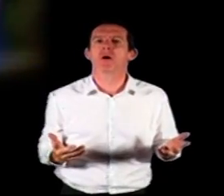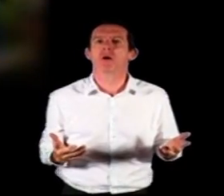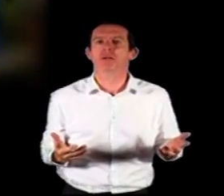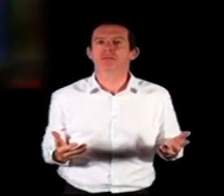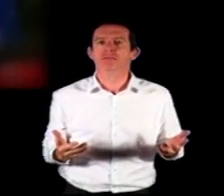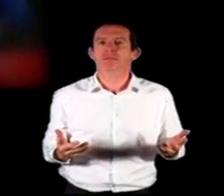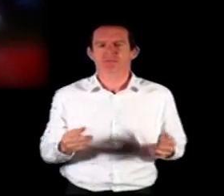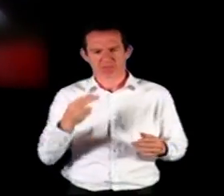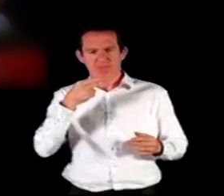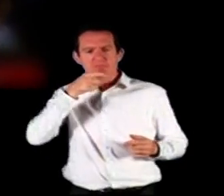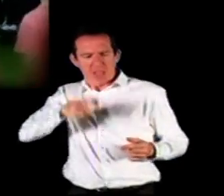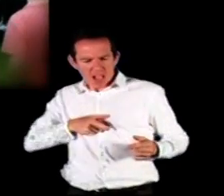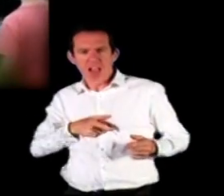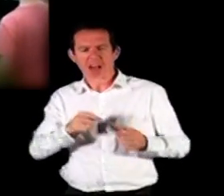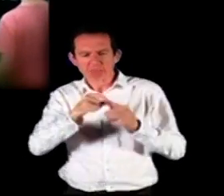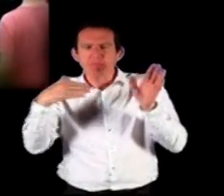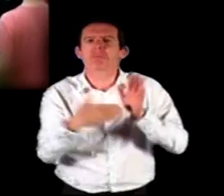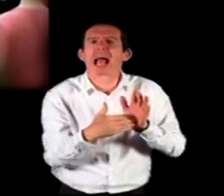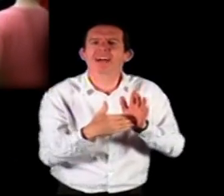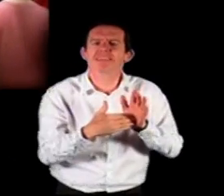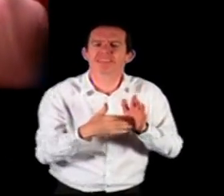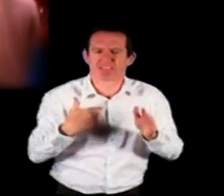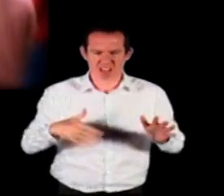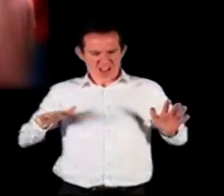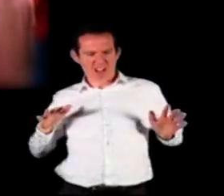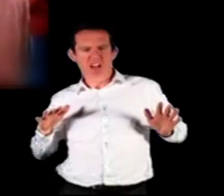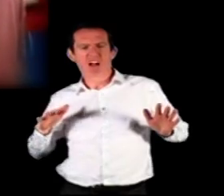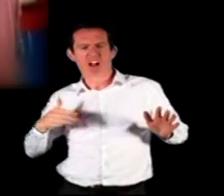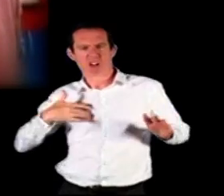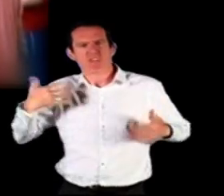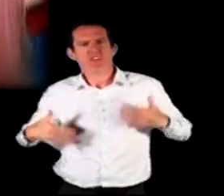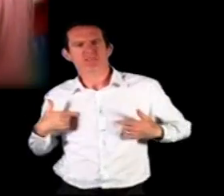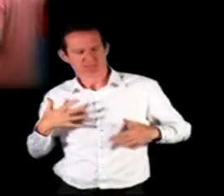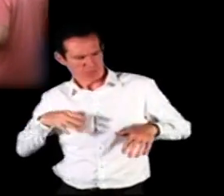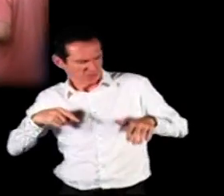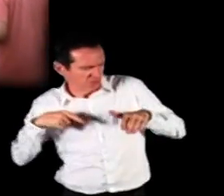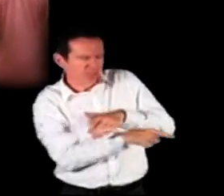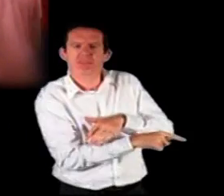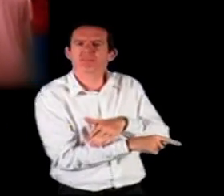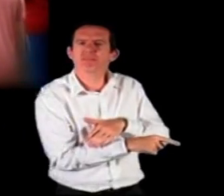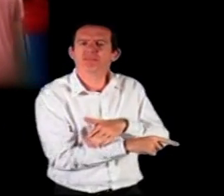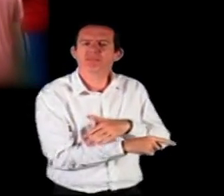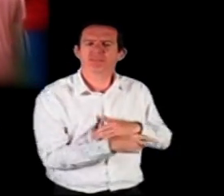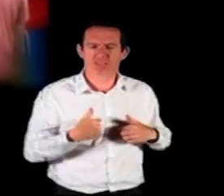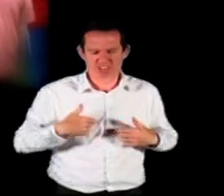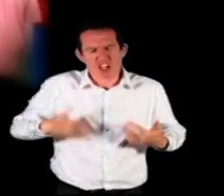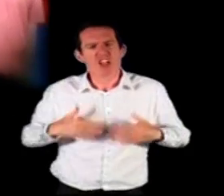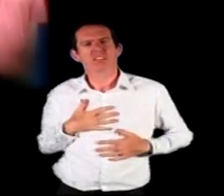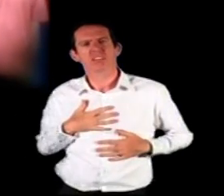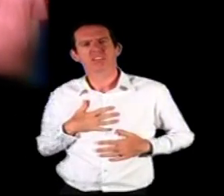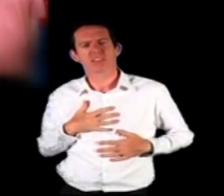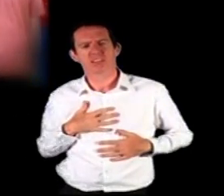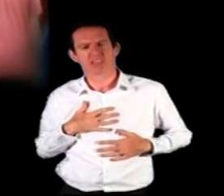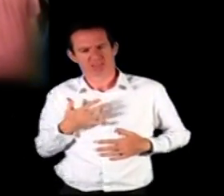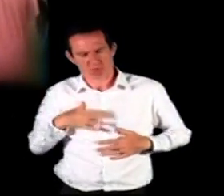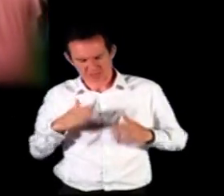in the street. SPAZ. That's what some say. It makes me want to run away. It hurts. I've